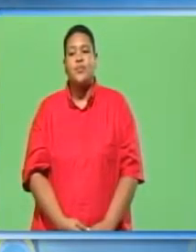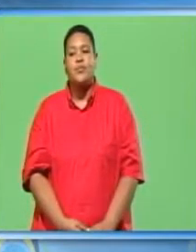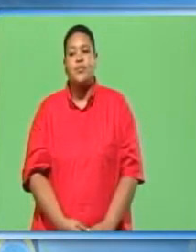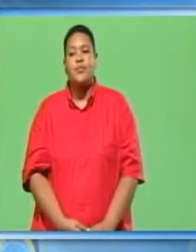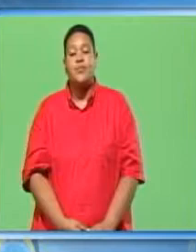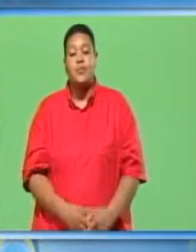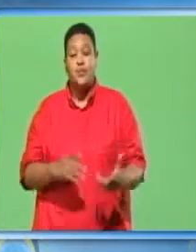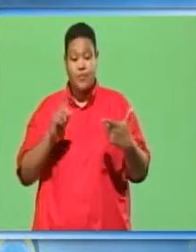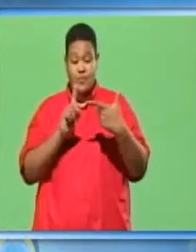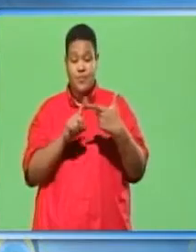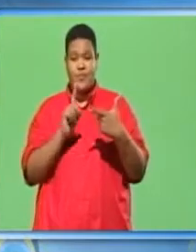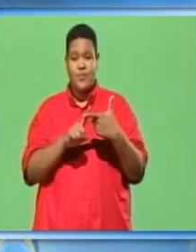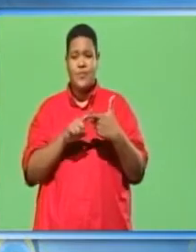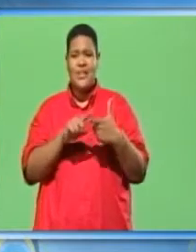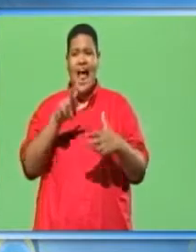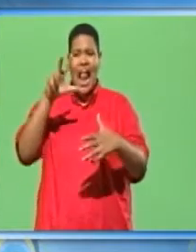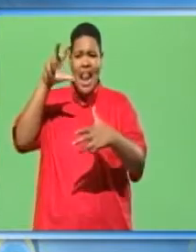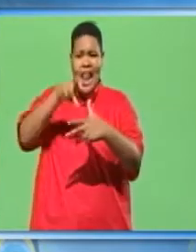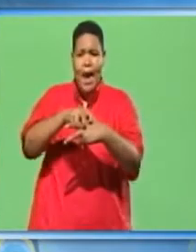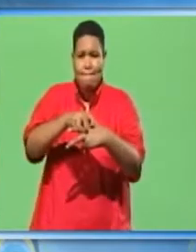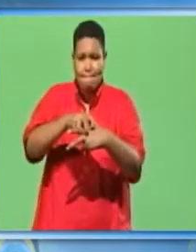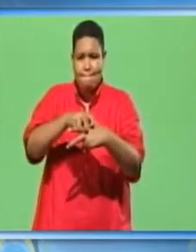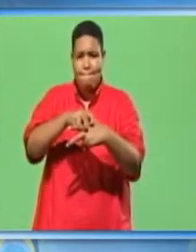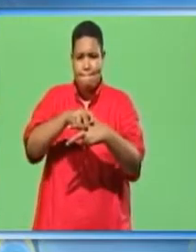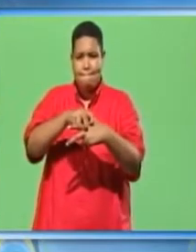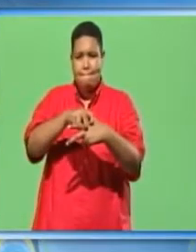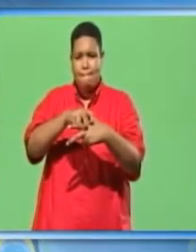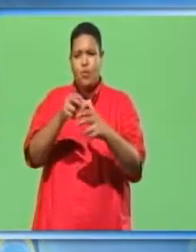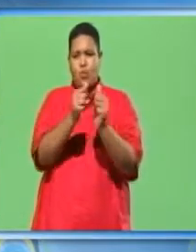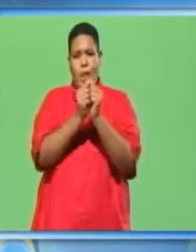2. Clamp the pieces together.